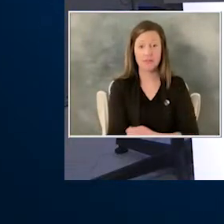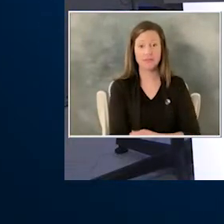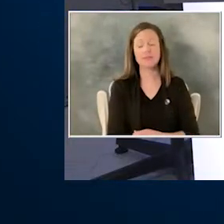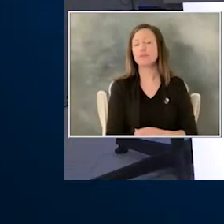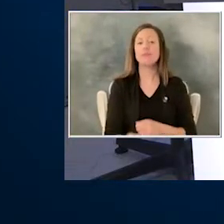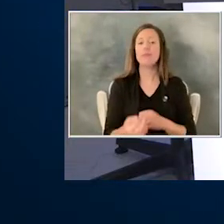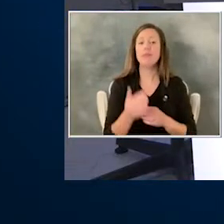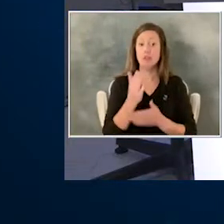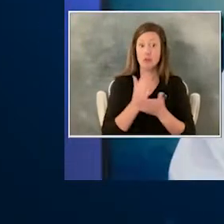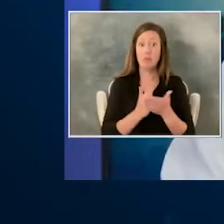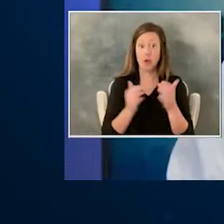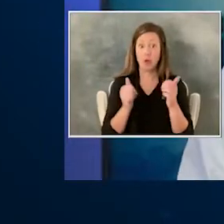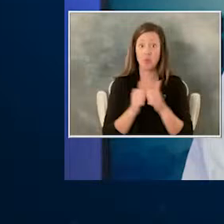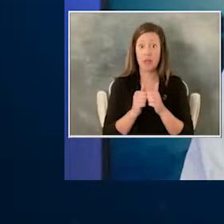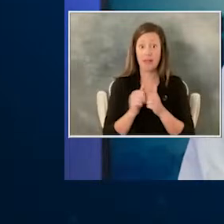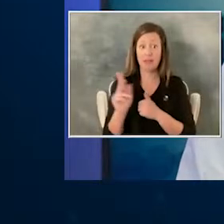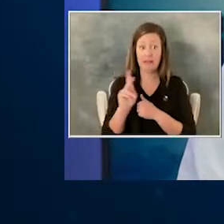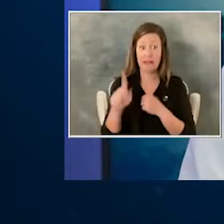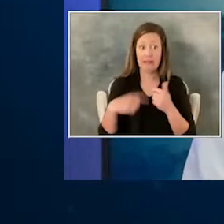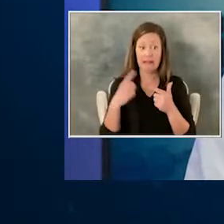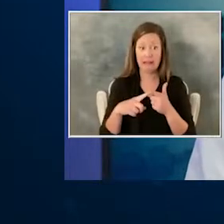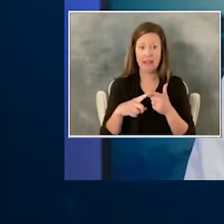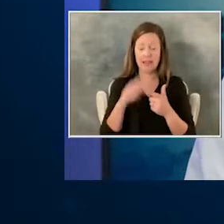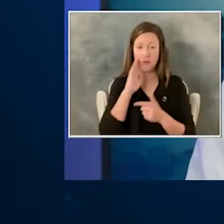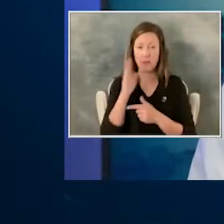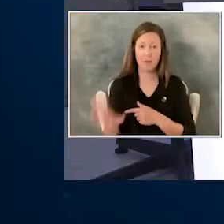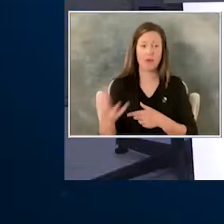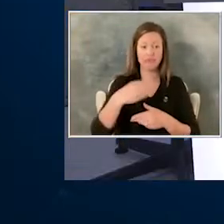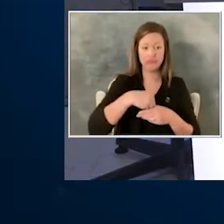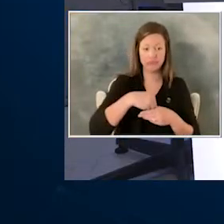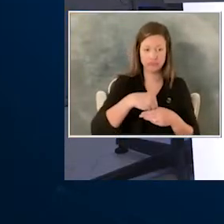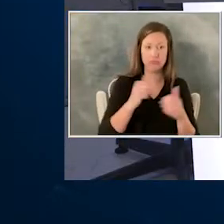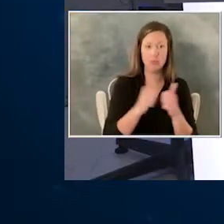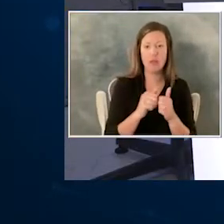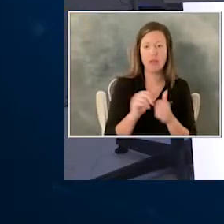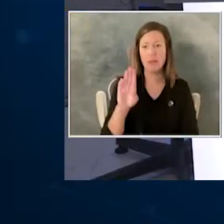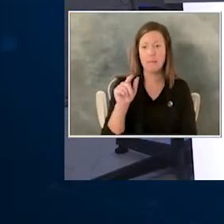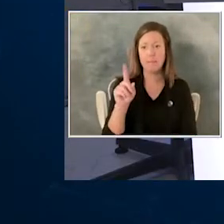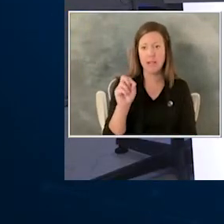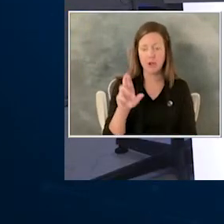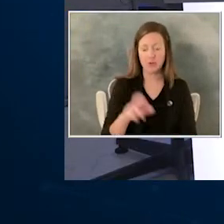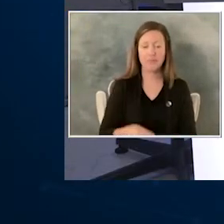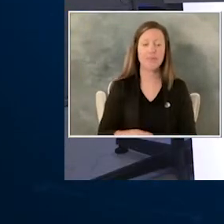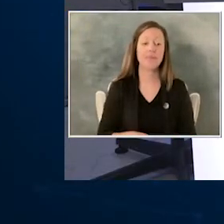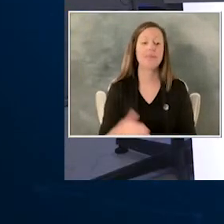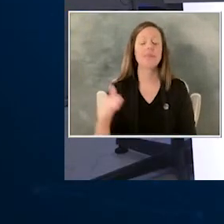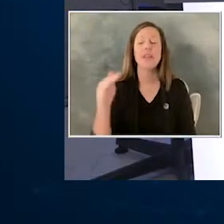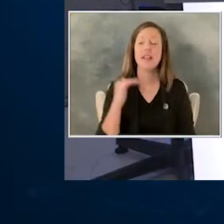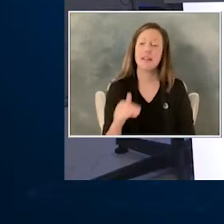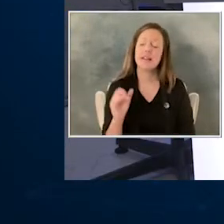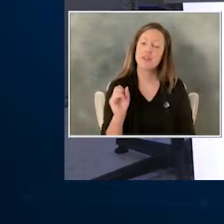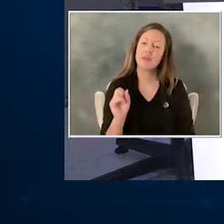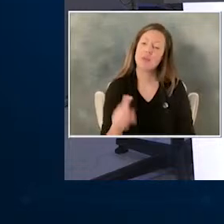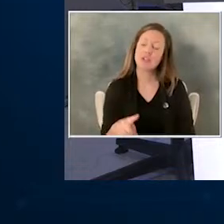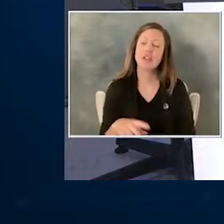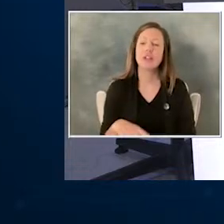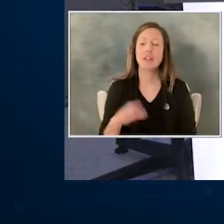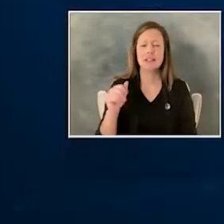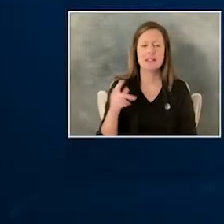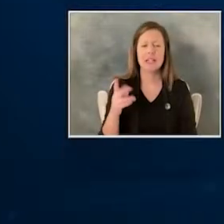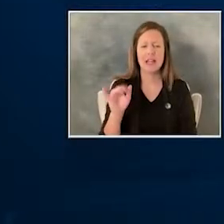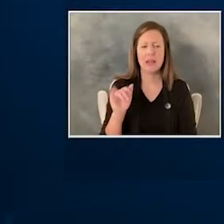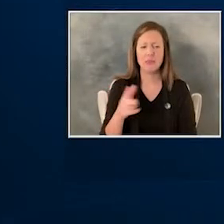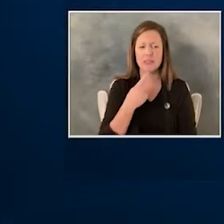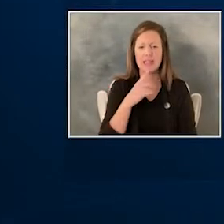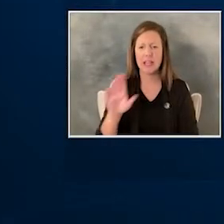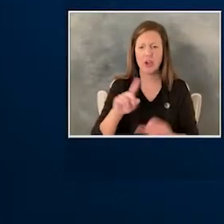ureter with the kidney and then implant that into the bladder. Stu has a question. Stu writes, did April say that her friend had to lose